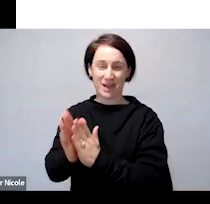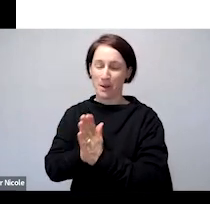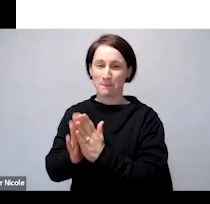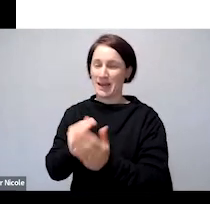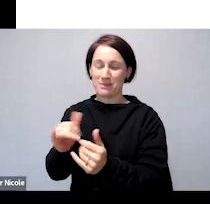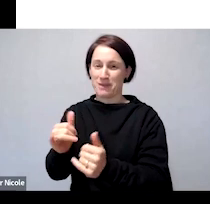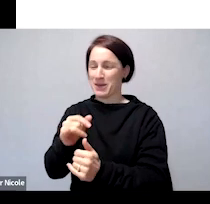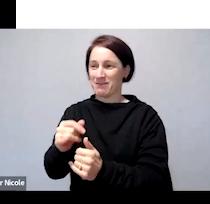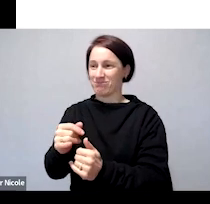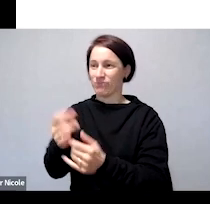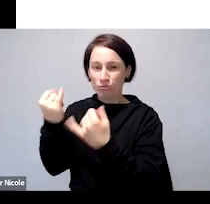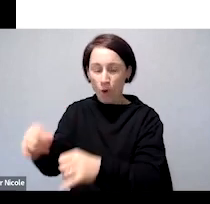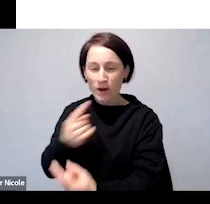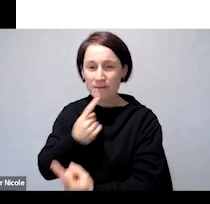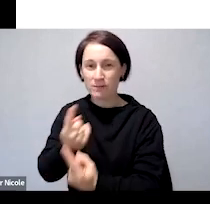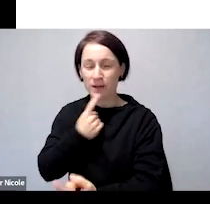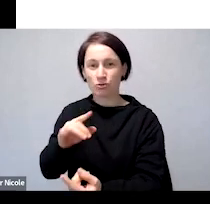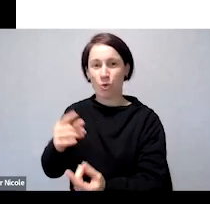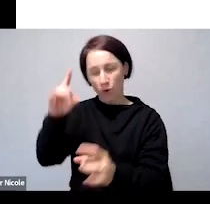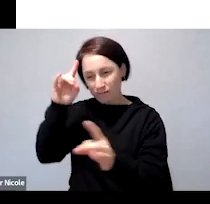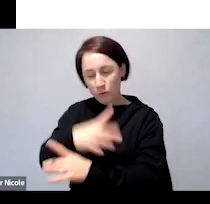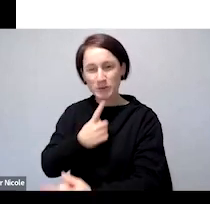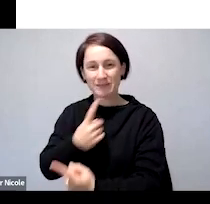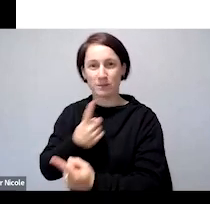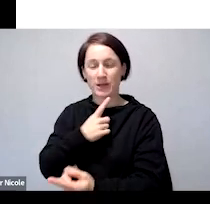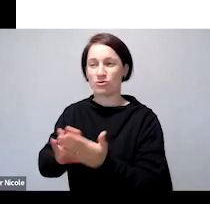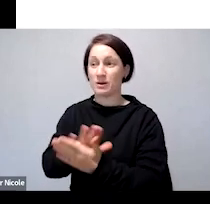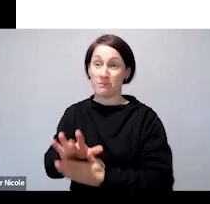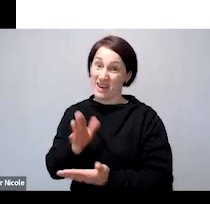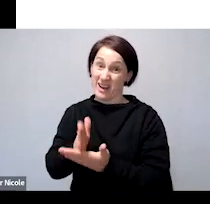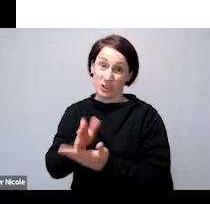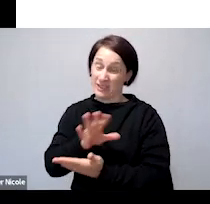flawed information that can confuse rather than keep people safe.